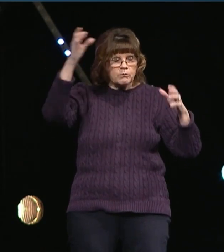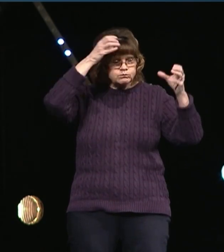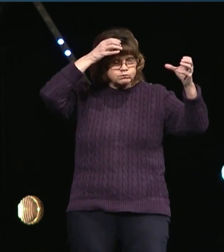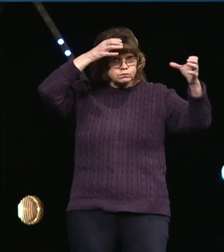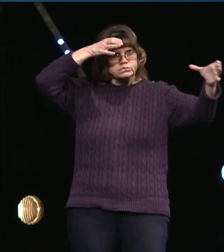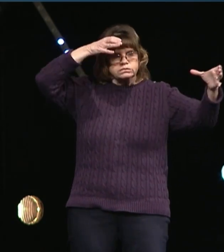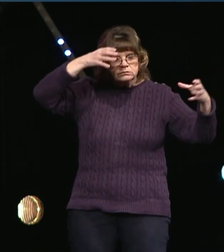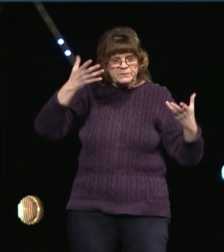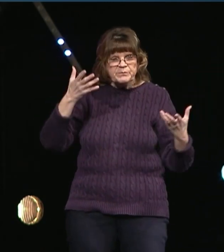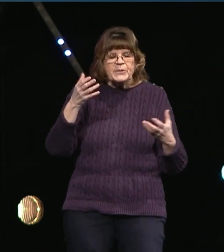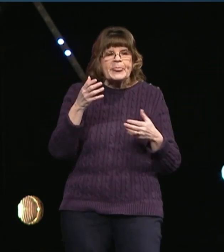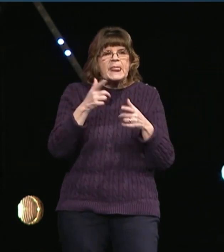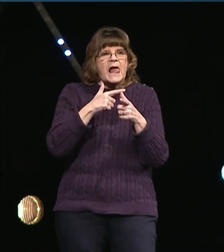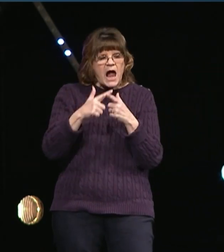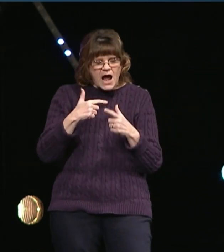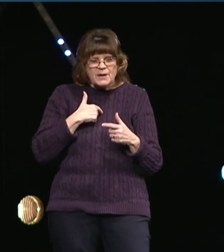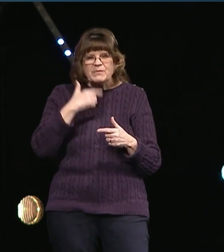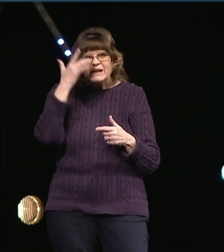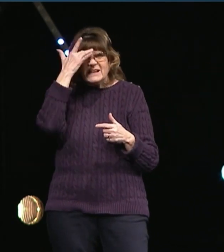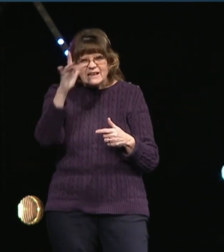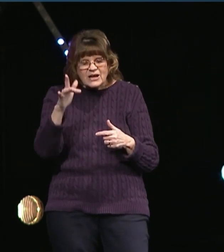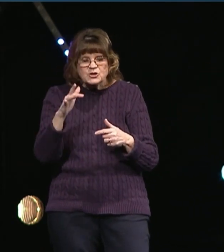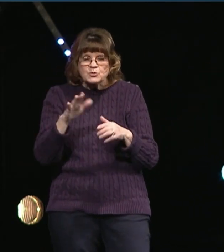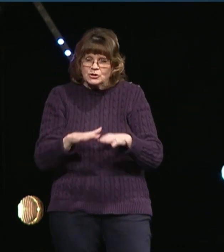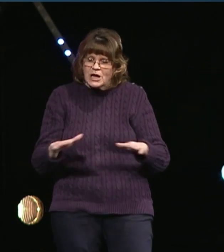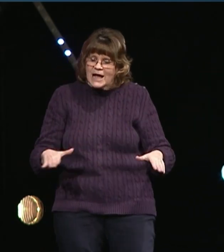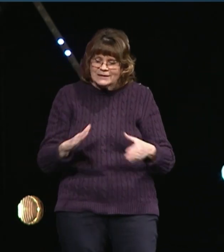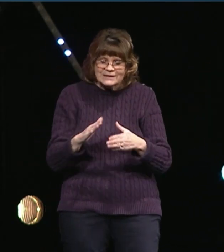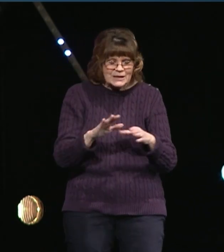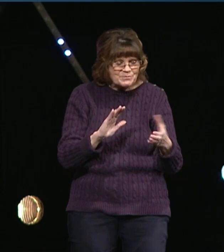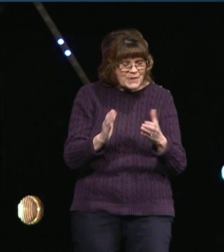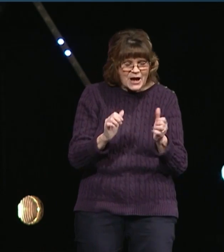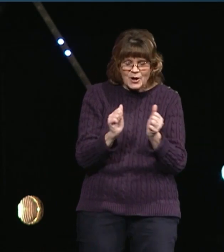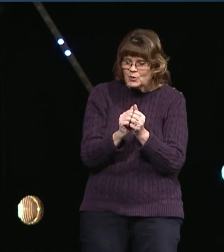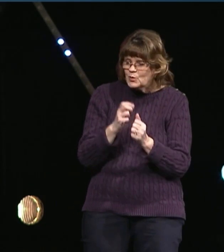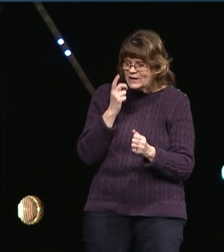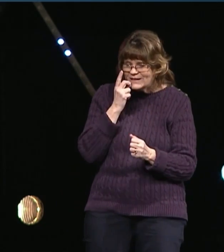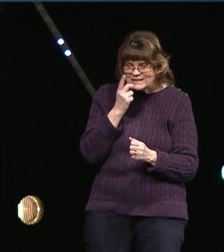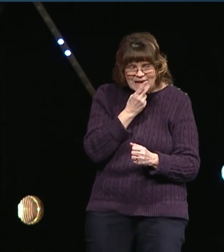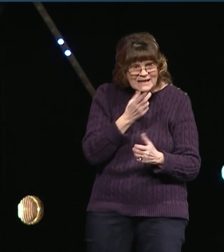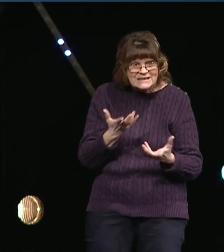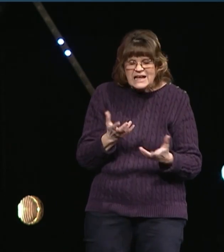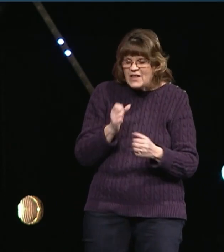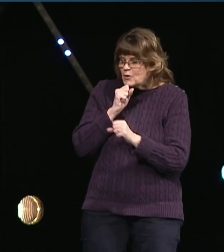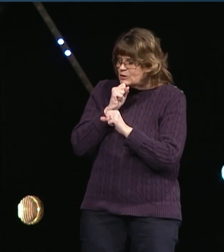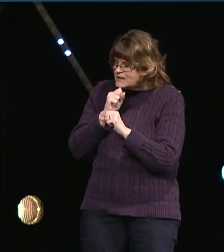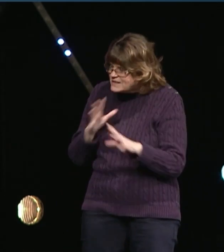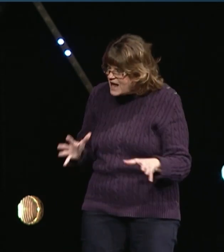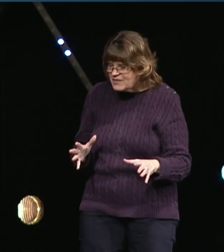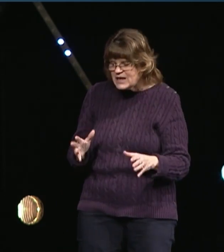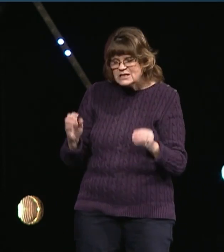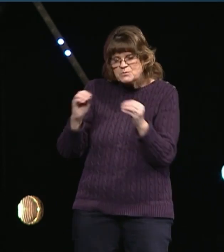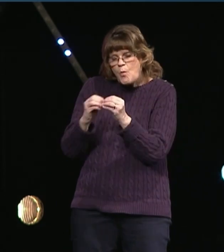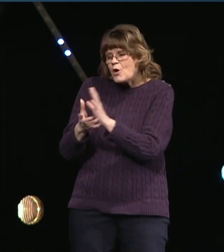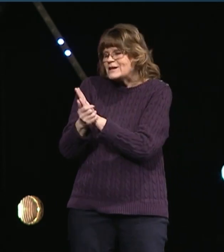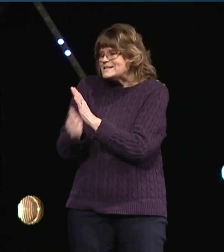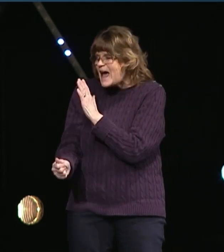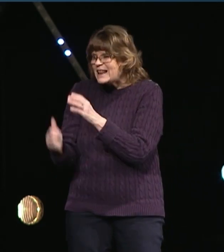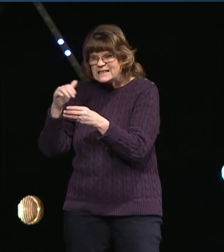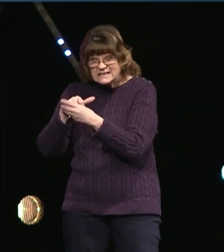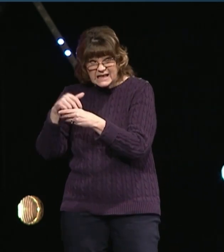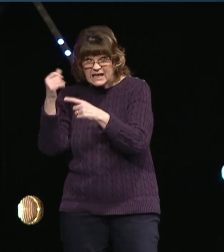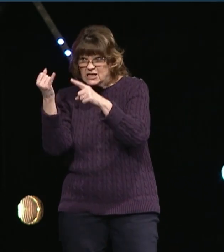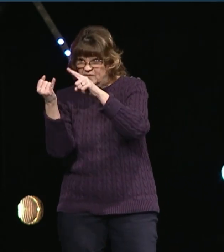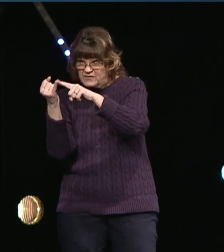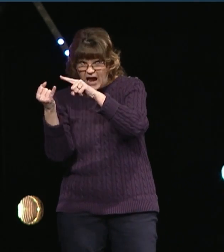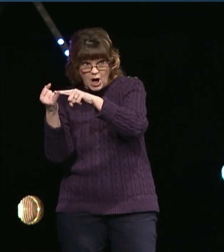an absolute intellectual child compared to Dennis. There's nothing he can do. More talent in his little pinky, right?